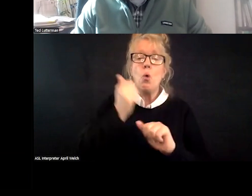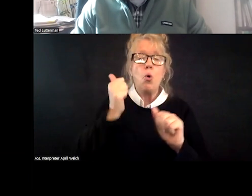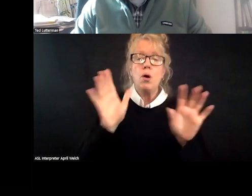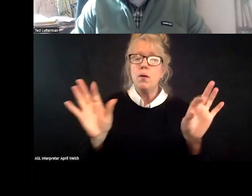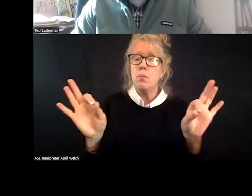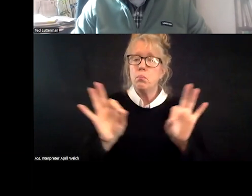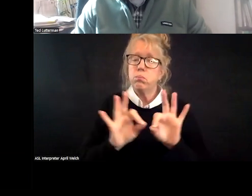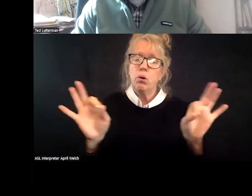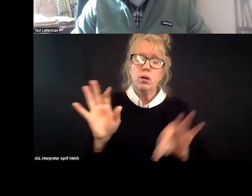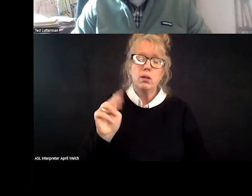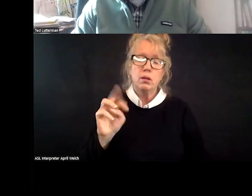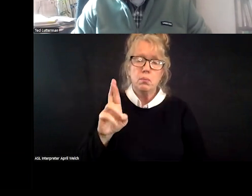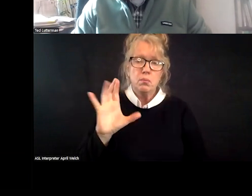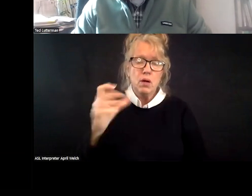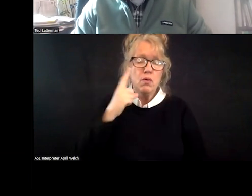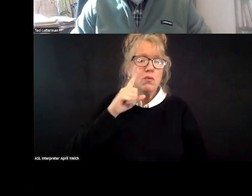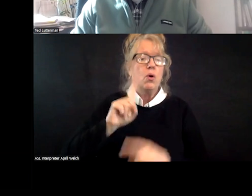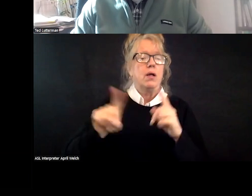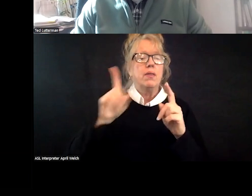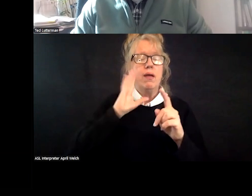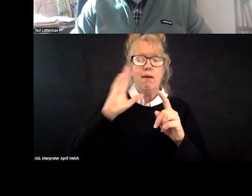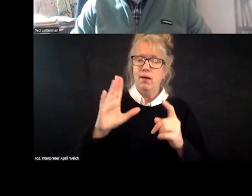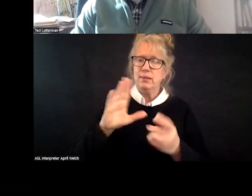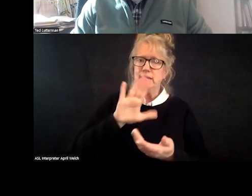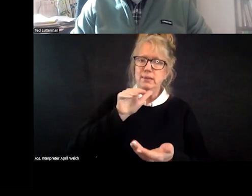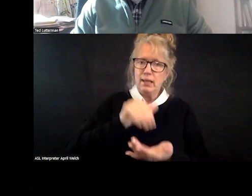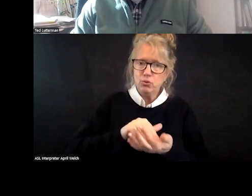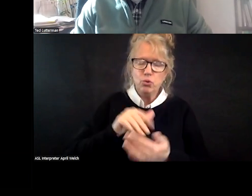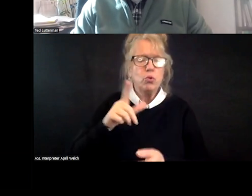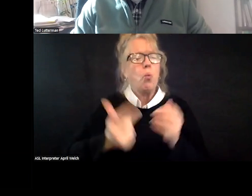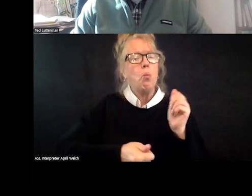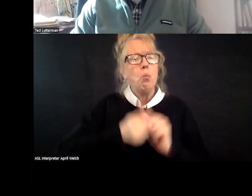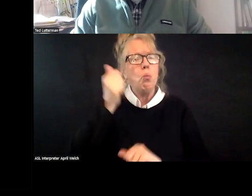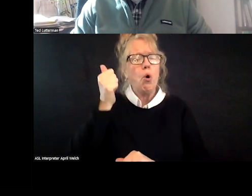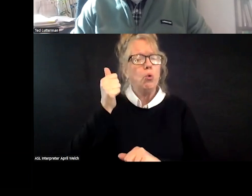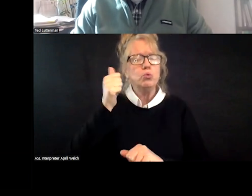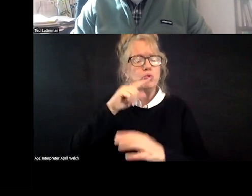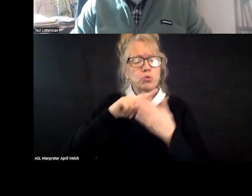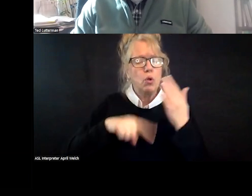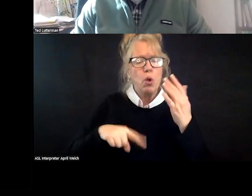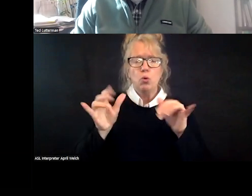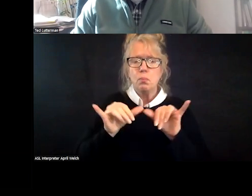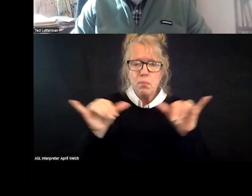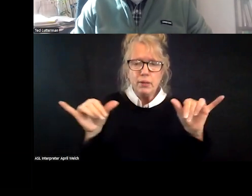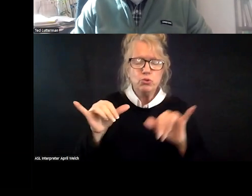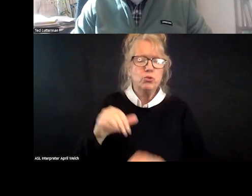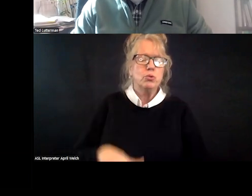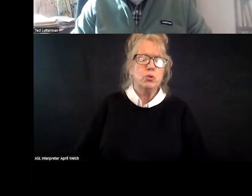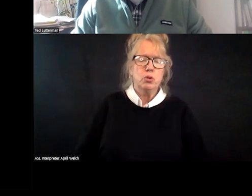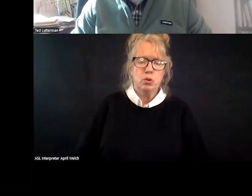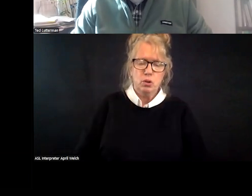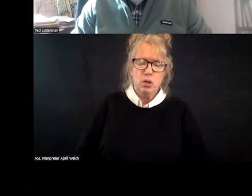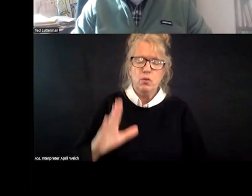for crisis contact centers that states felt. While most states are measuring the call